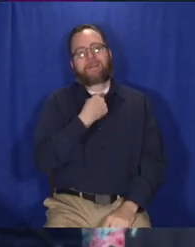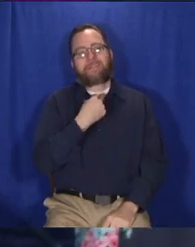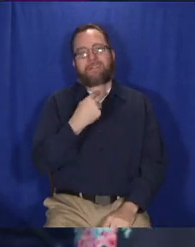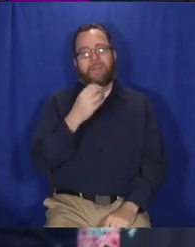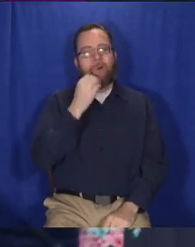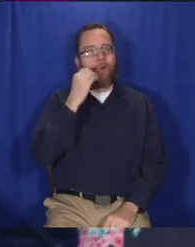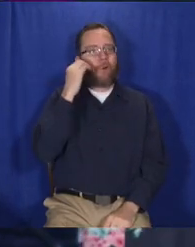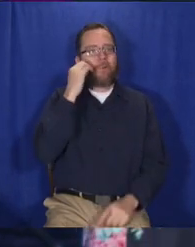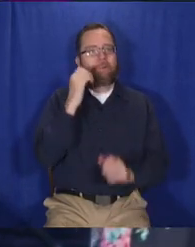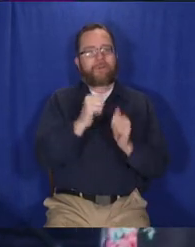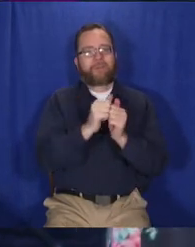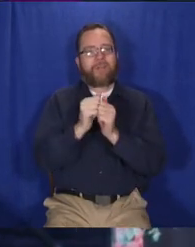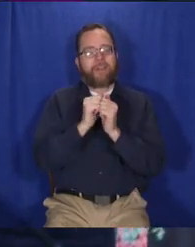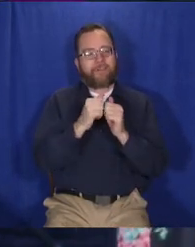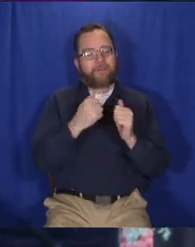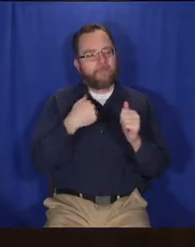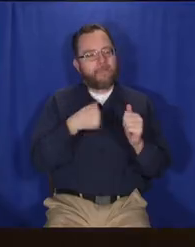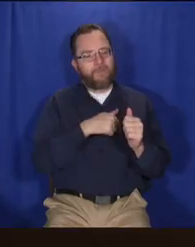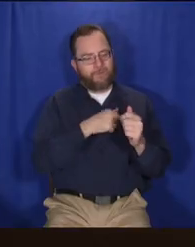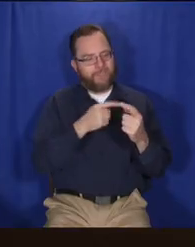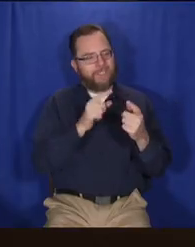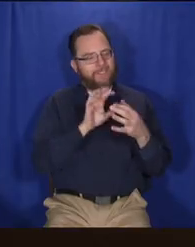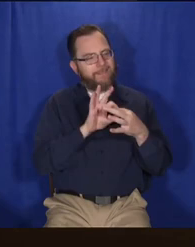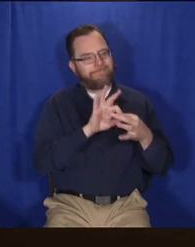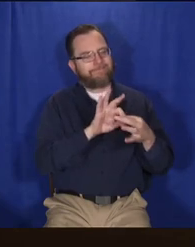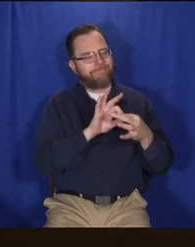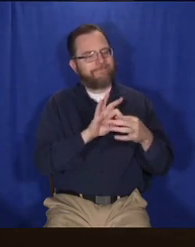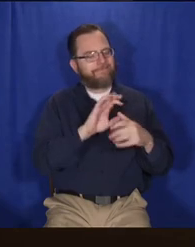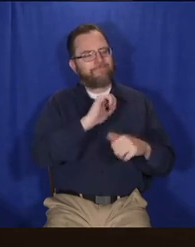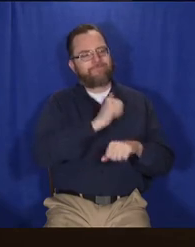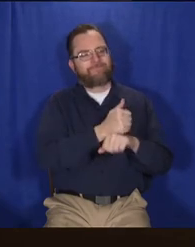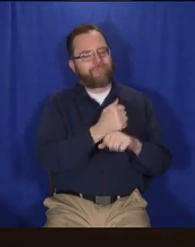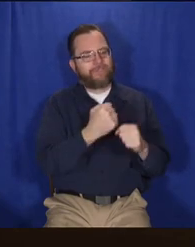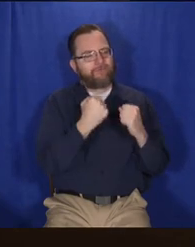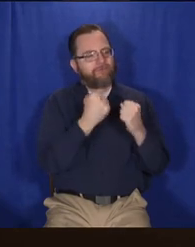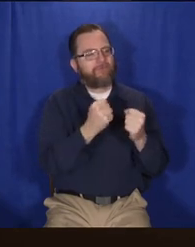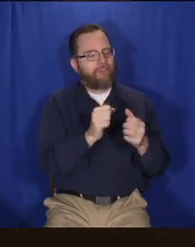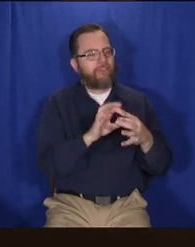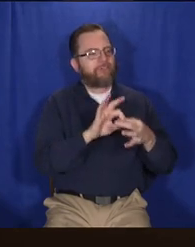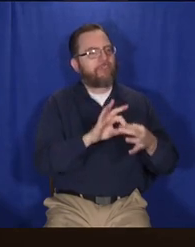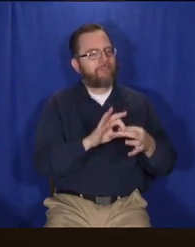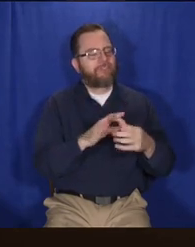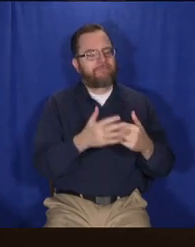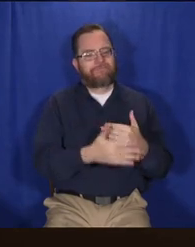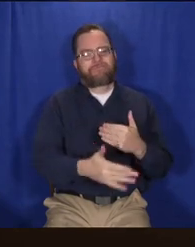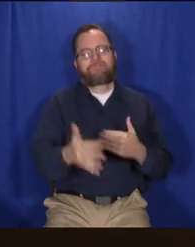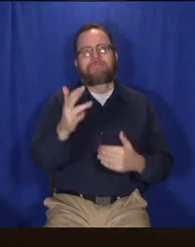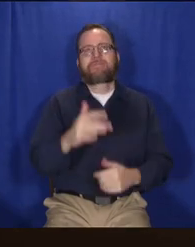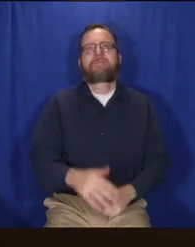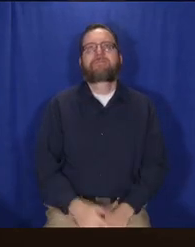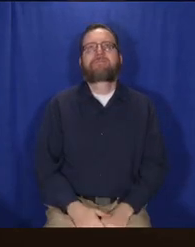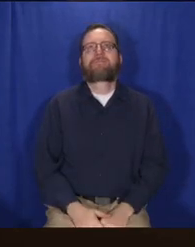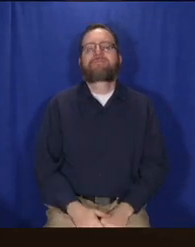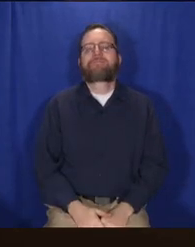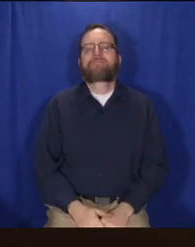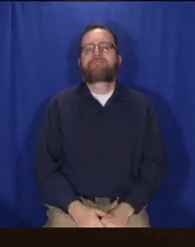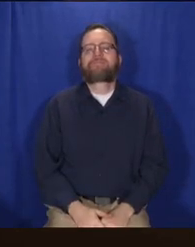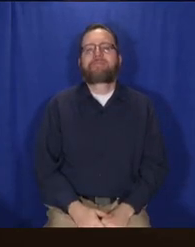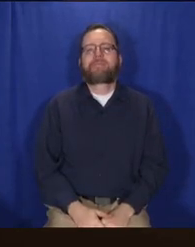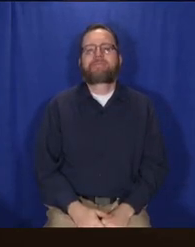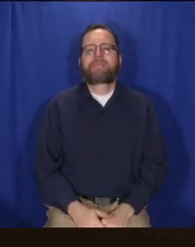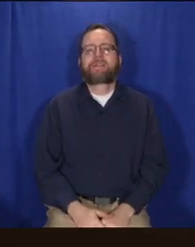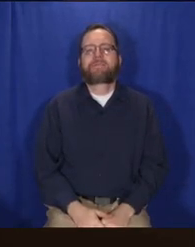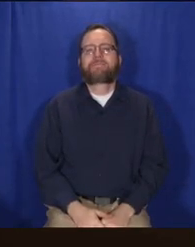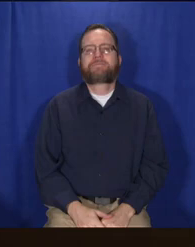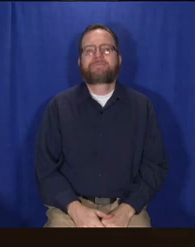else. Yeah. Clint, what was that like, man, when you got word of just the approval that you guys were going to be able to go get her? Well, we had